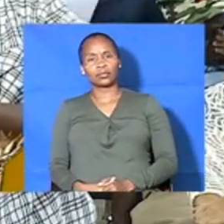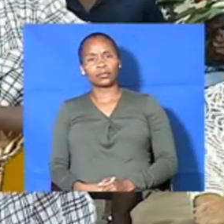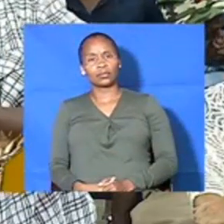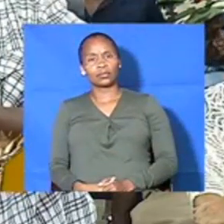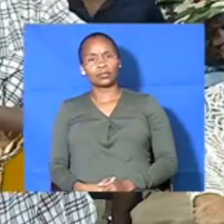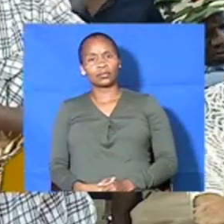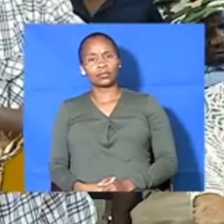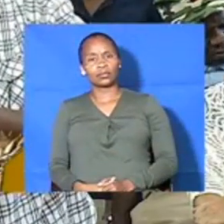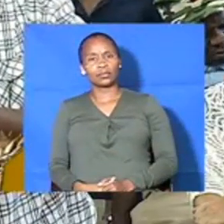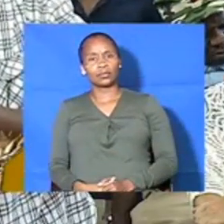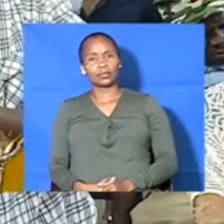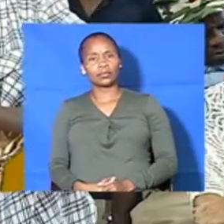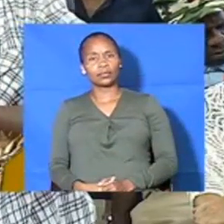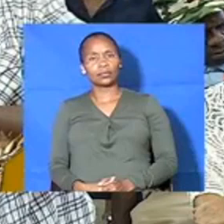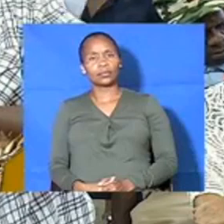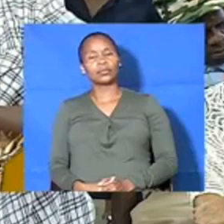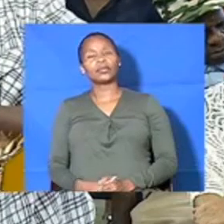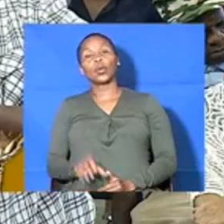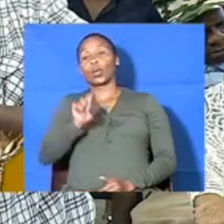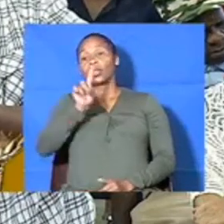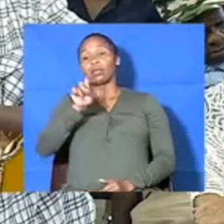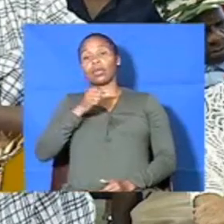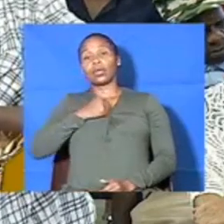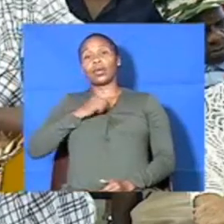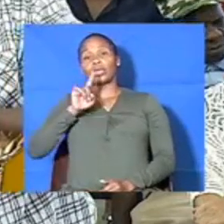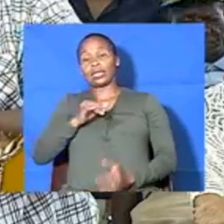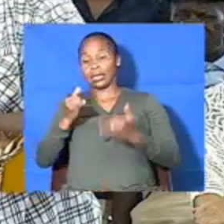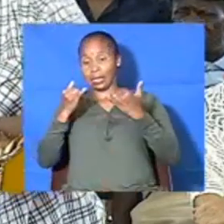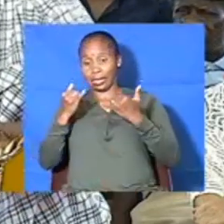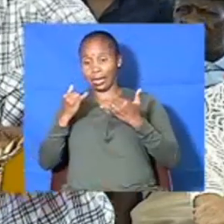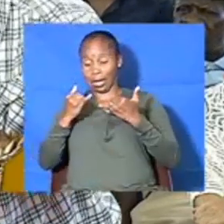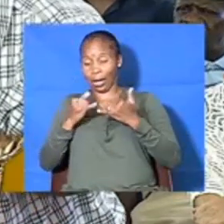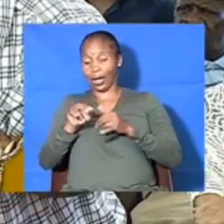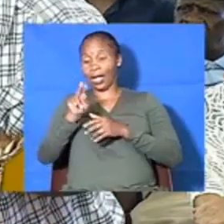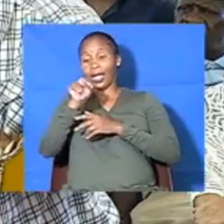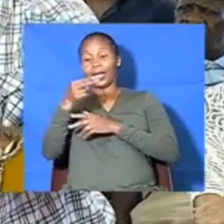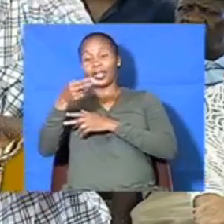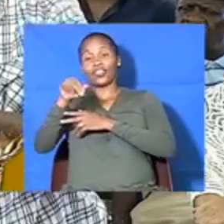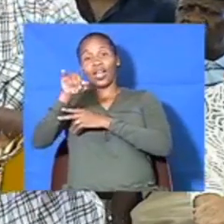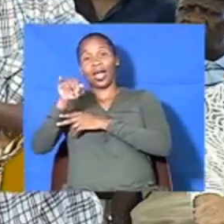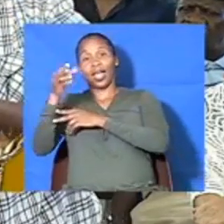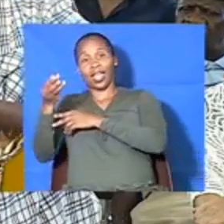That is why my preamble was why institutionalized poverty was not declared a sin.